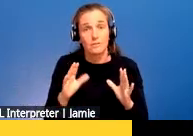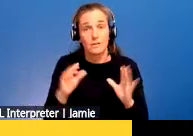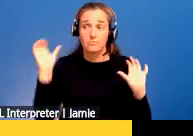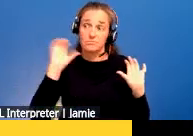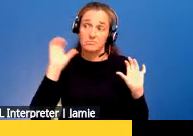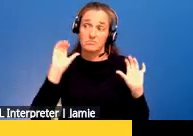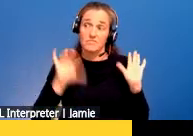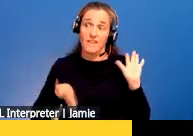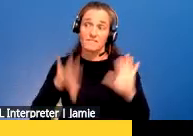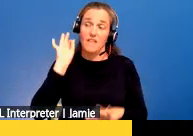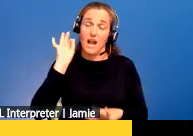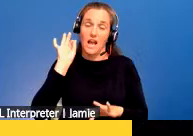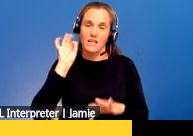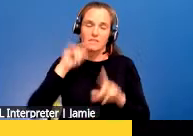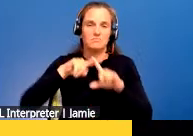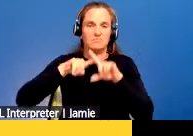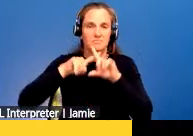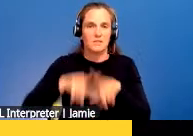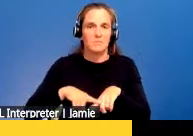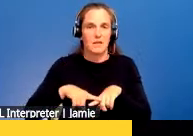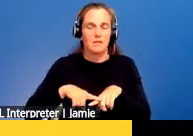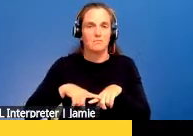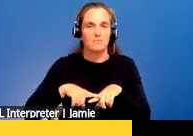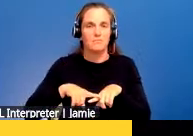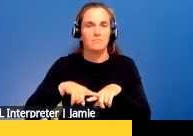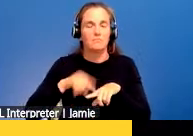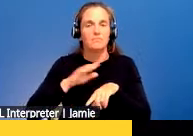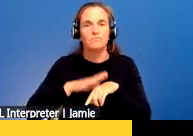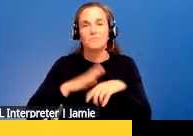dependent on what sorts of